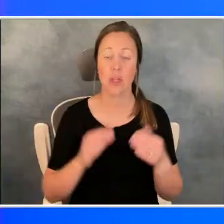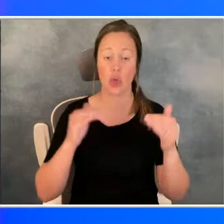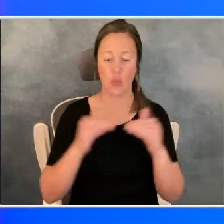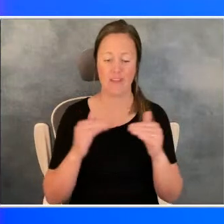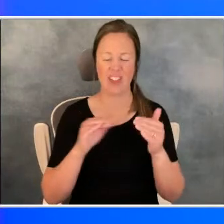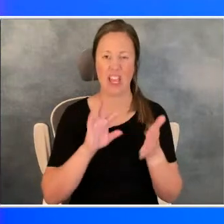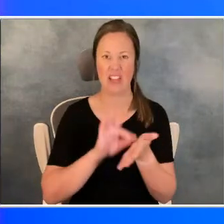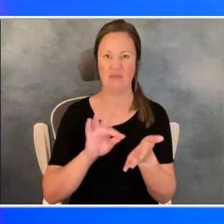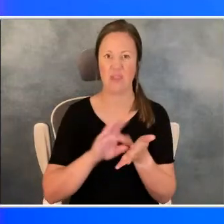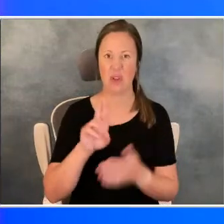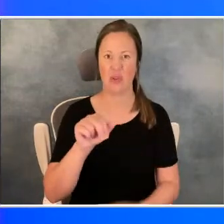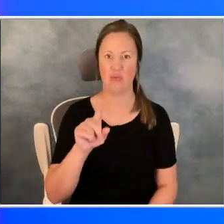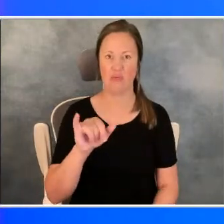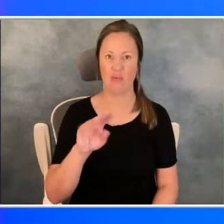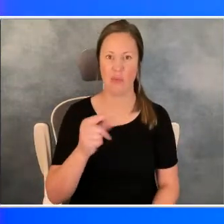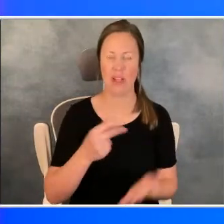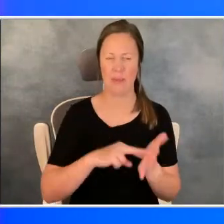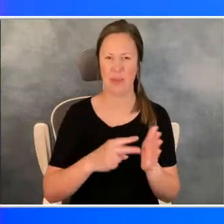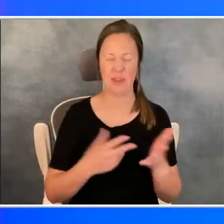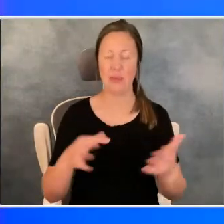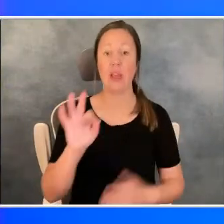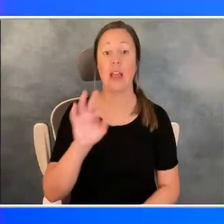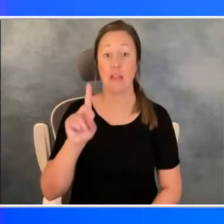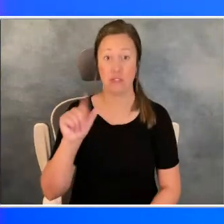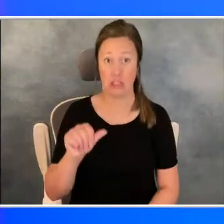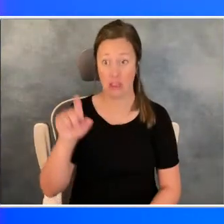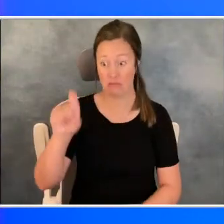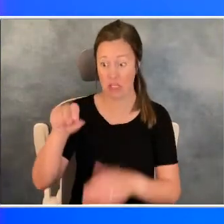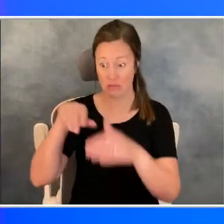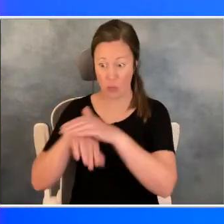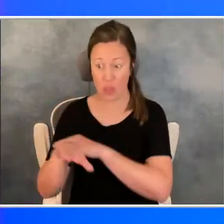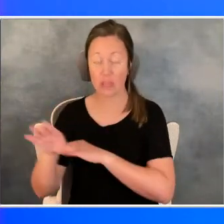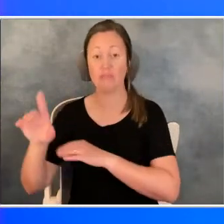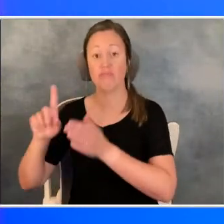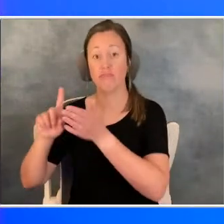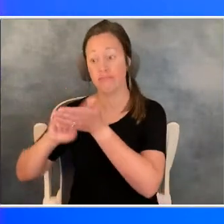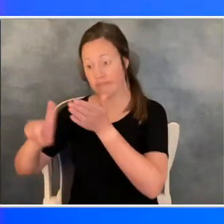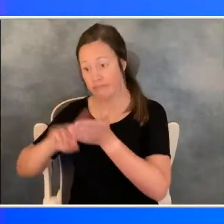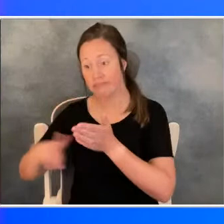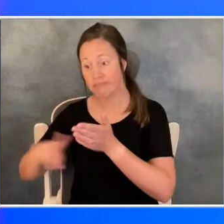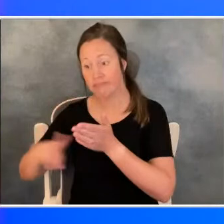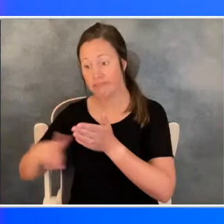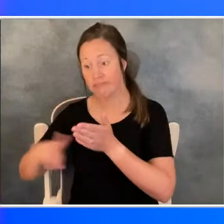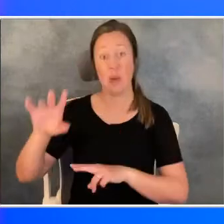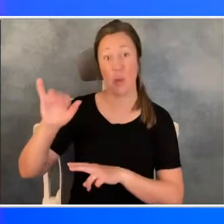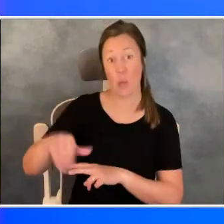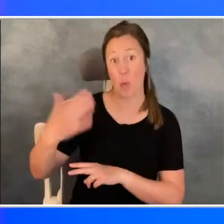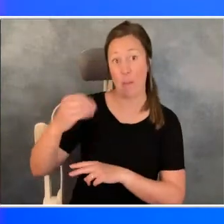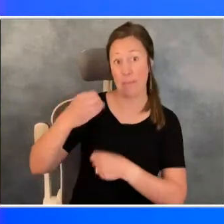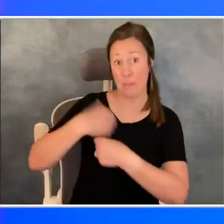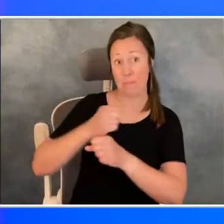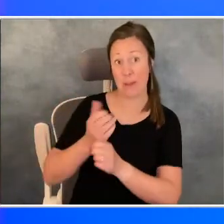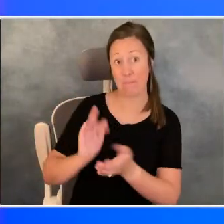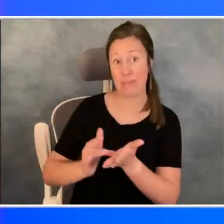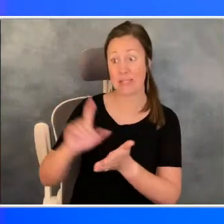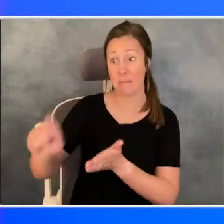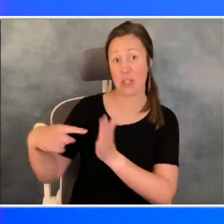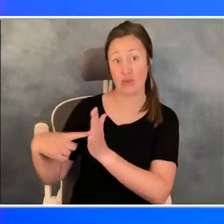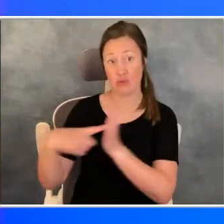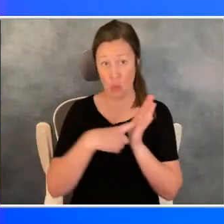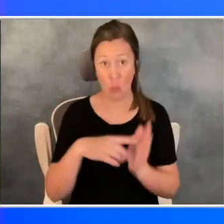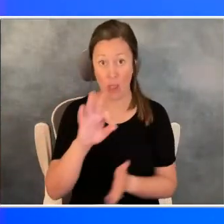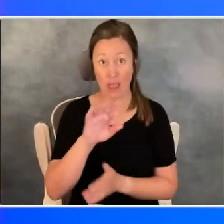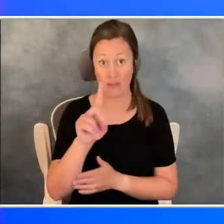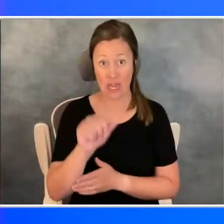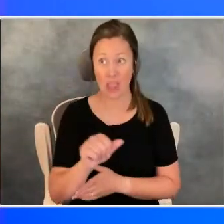generic manufacturers have to go in and demonstrate to the FDA that the product that they're making, it works as well as